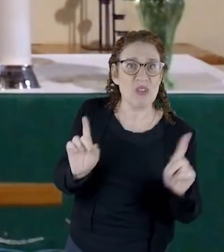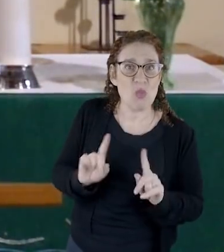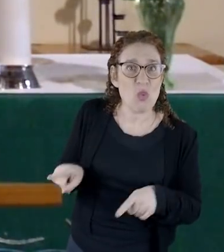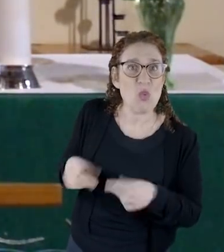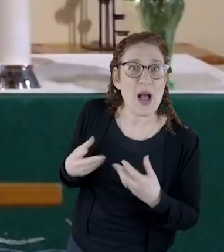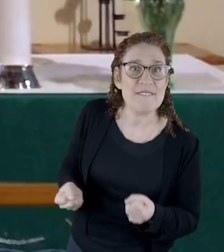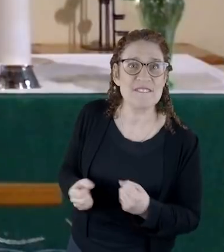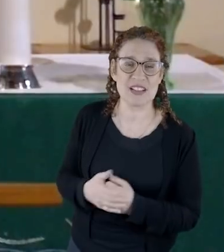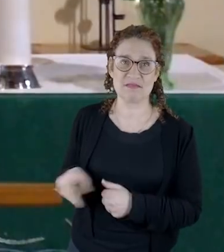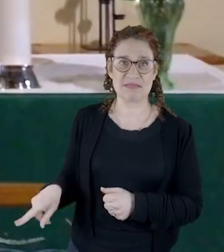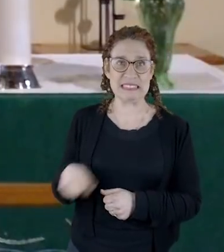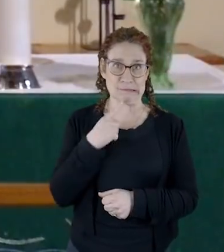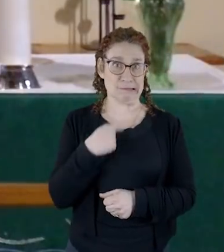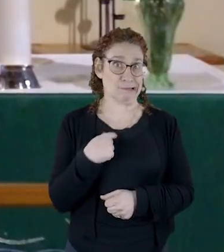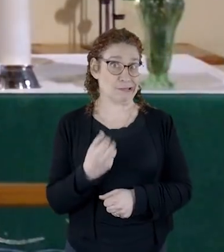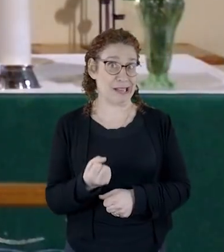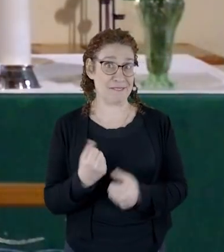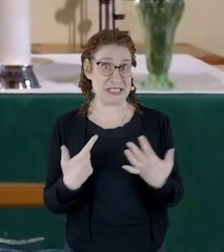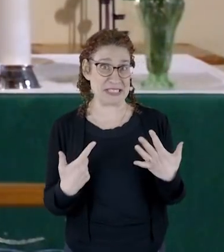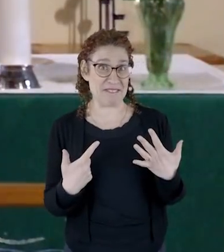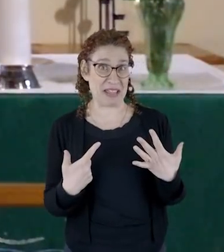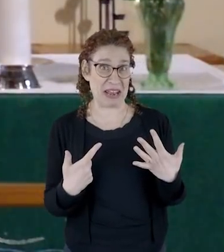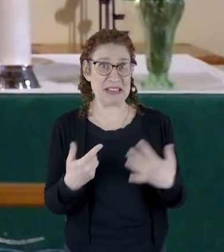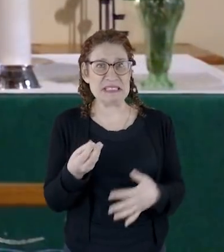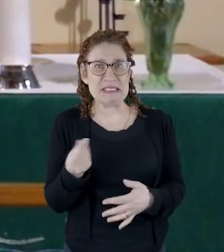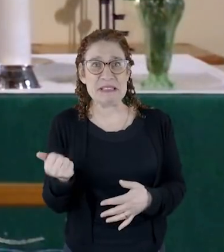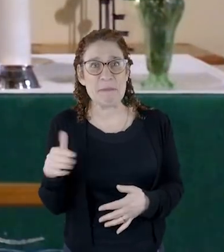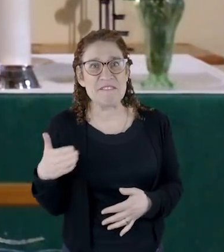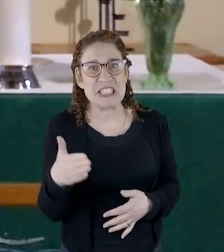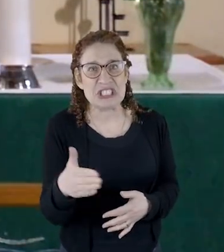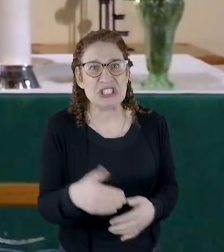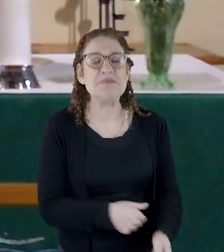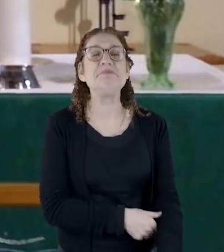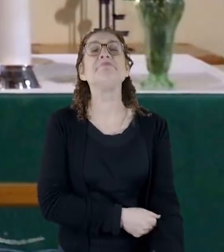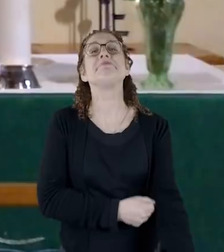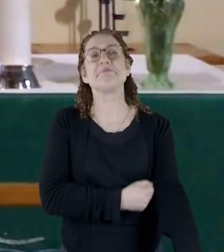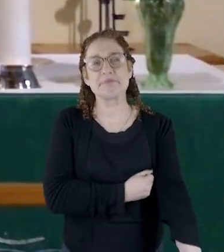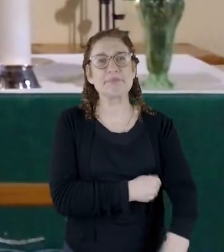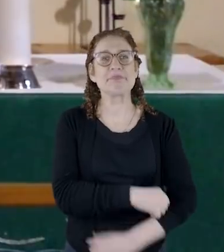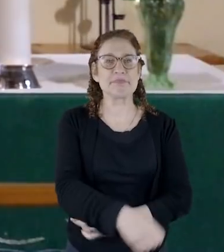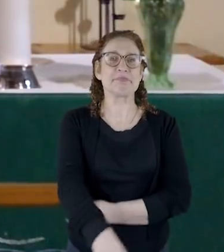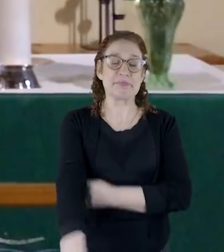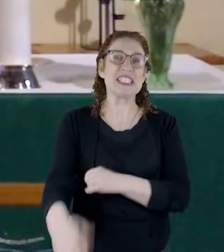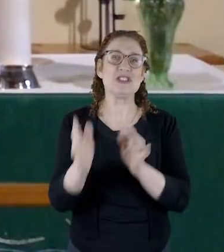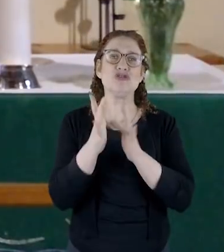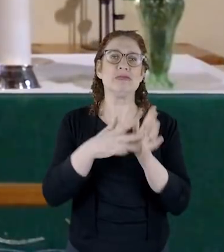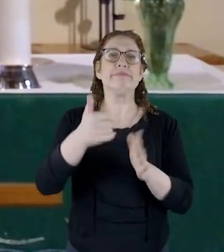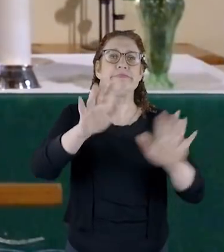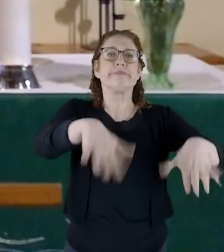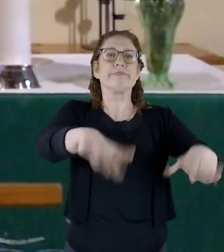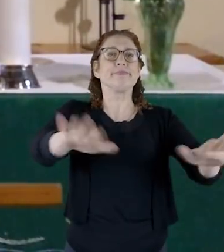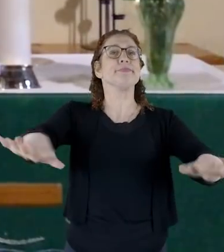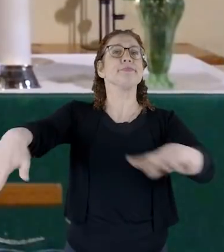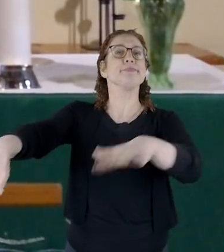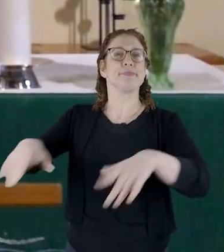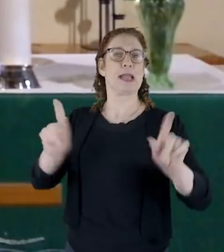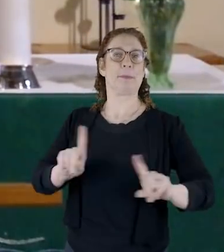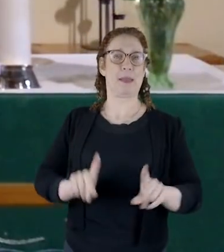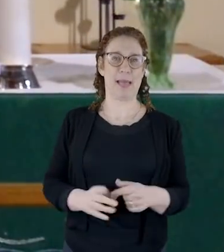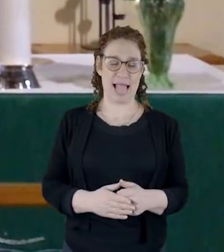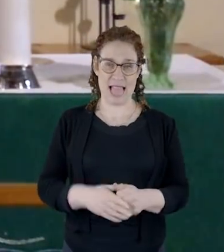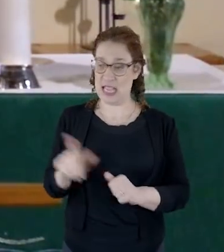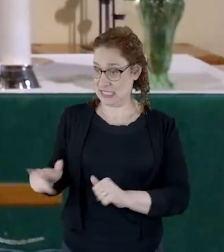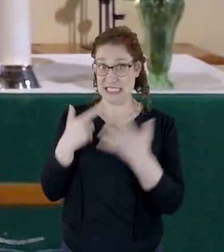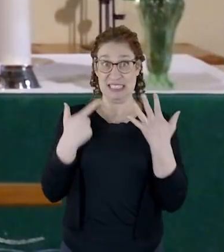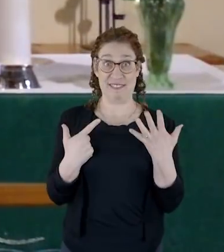you? They said, 7, and a few small fish. Then, ordering the crowd to sit down on the